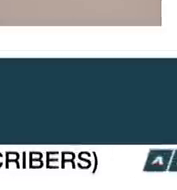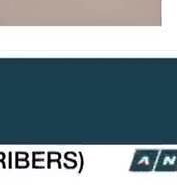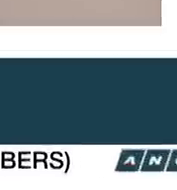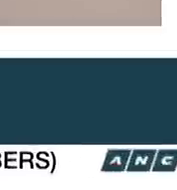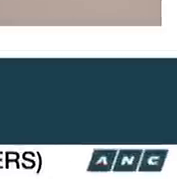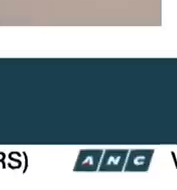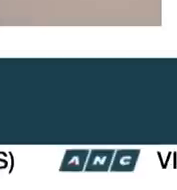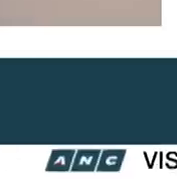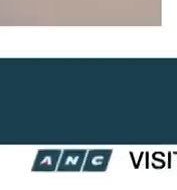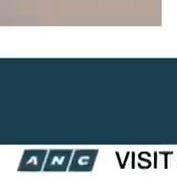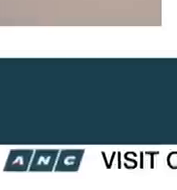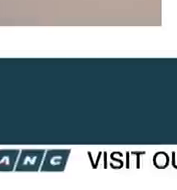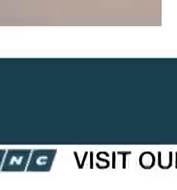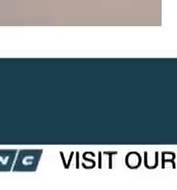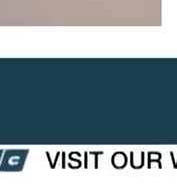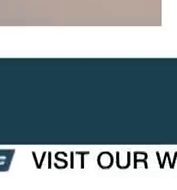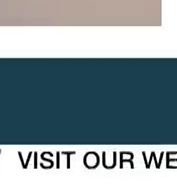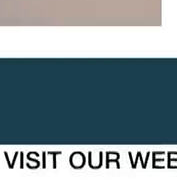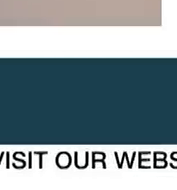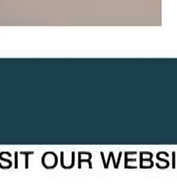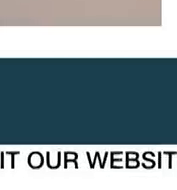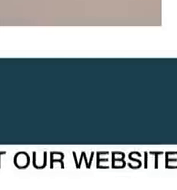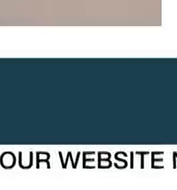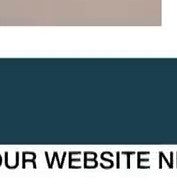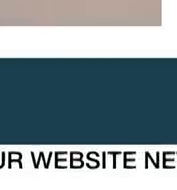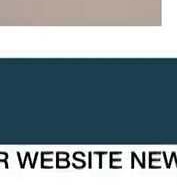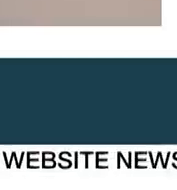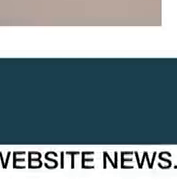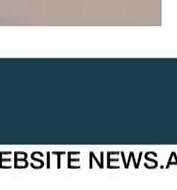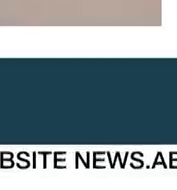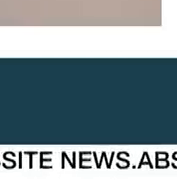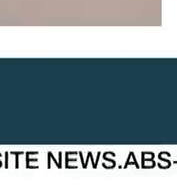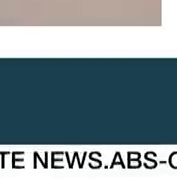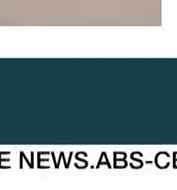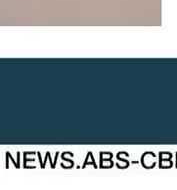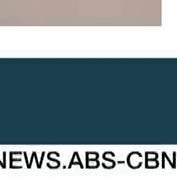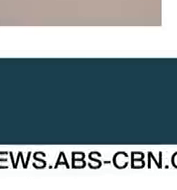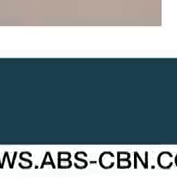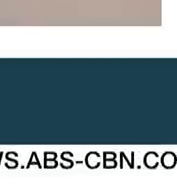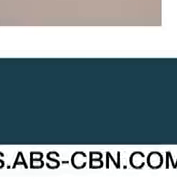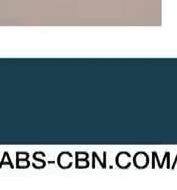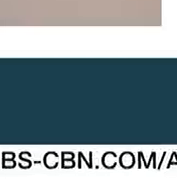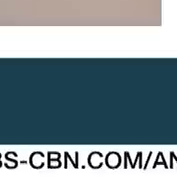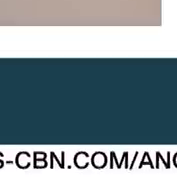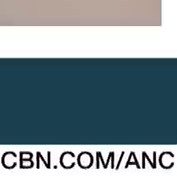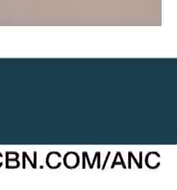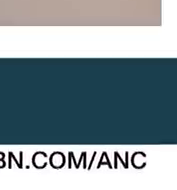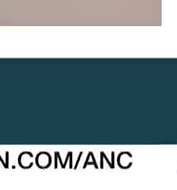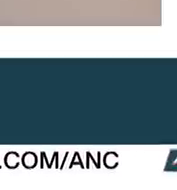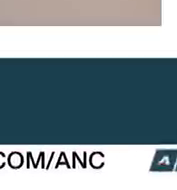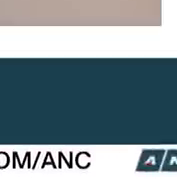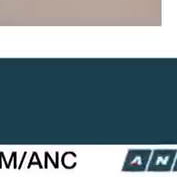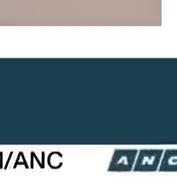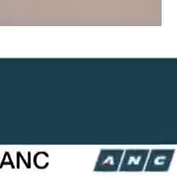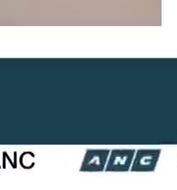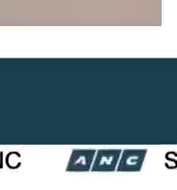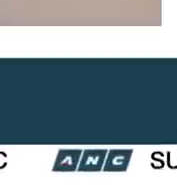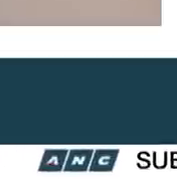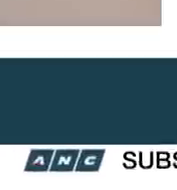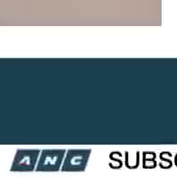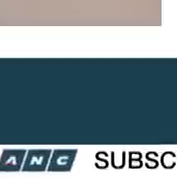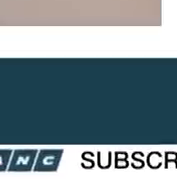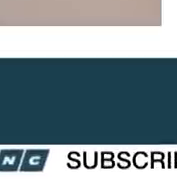not file his income tax return 4 times? And then when he was convicted, he did not even pay the fine, which shows his